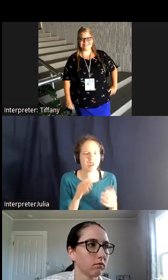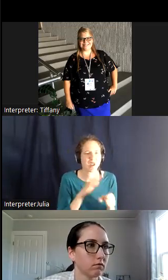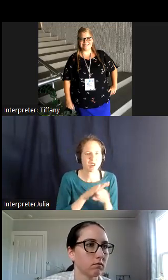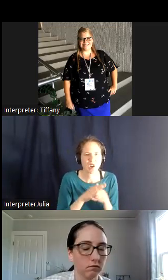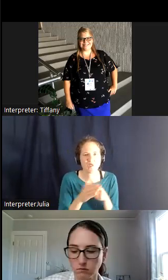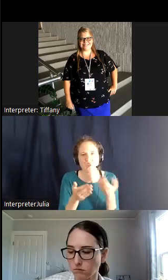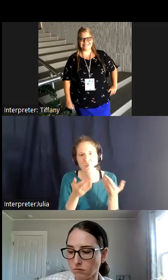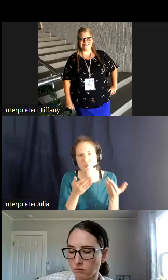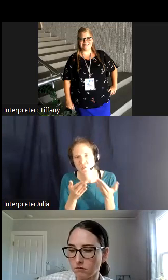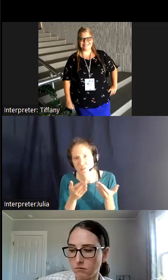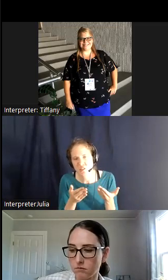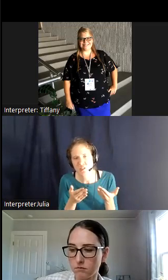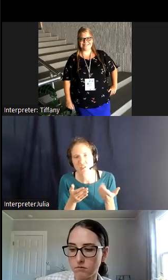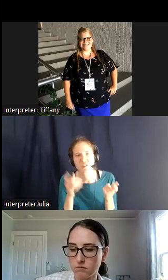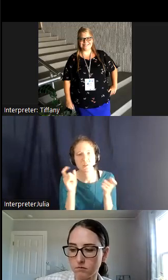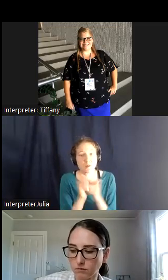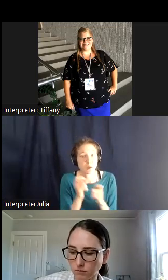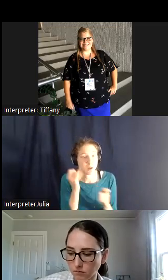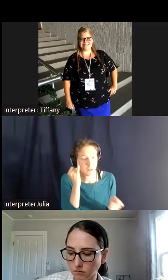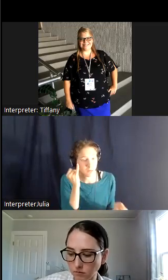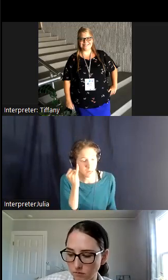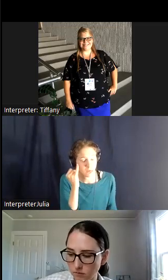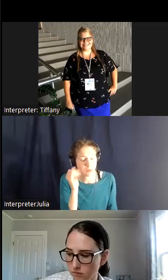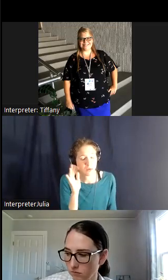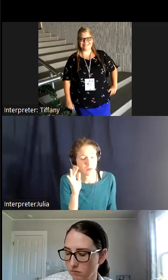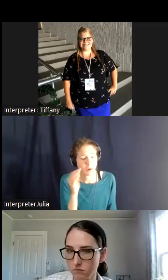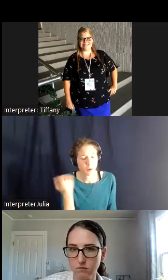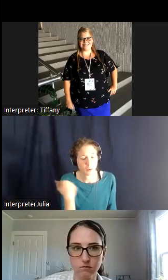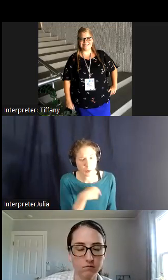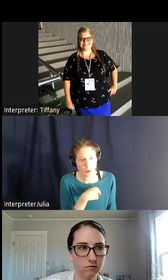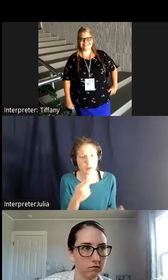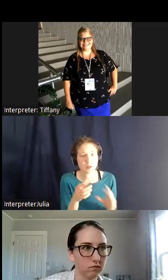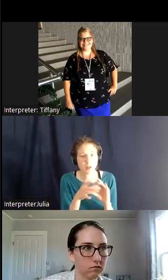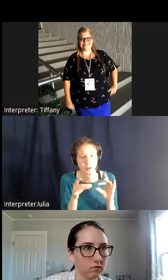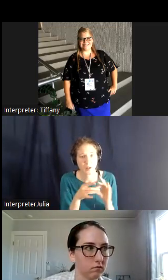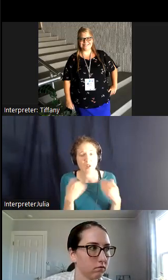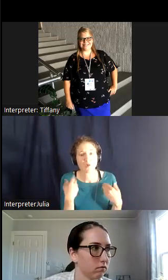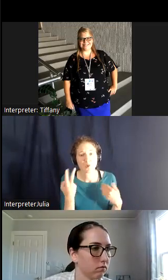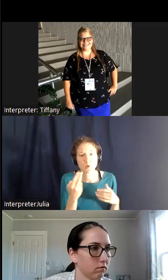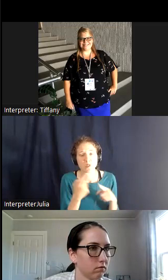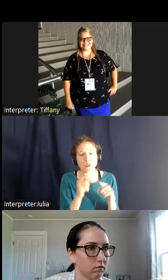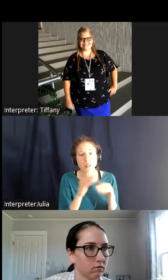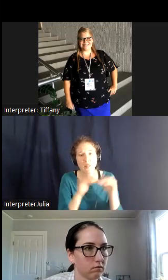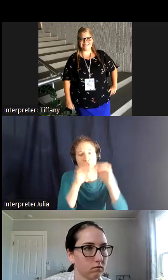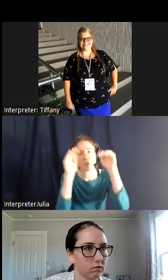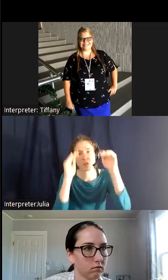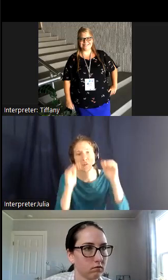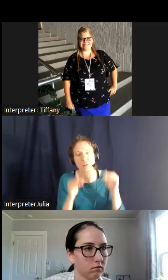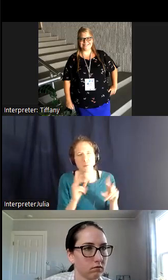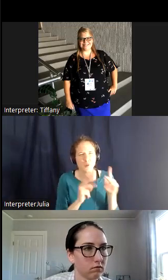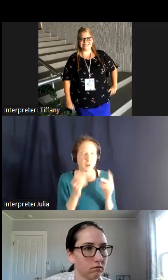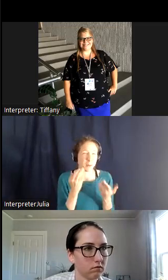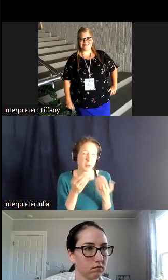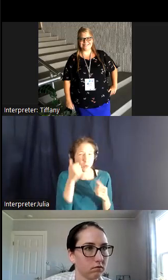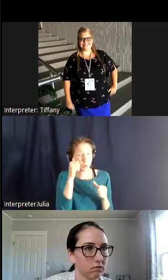specifically if we are saying that there are two different levels. People may recall in